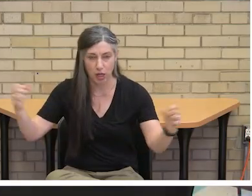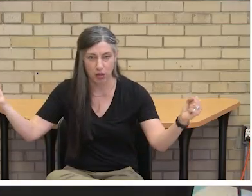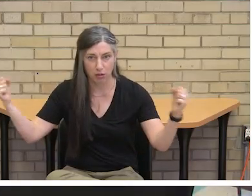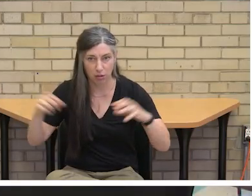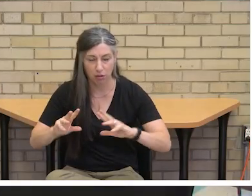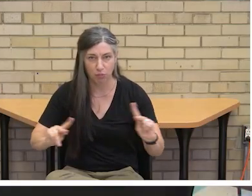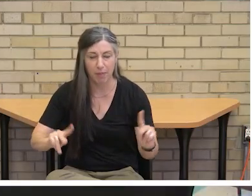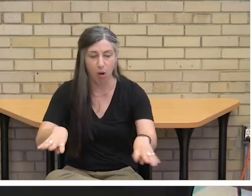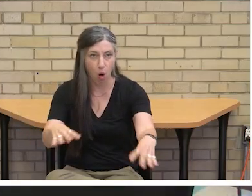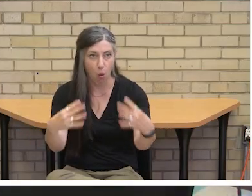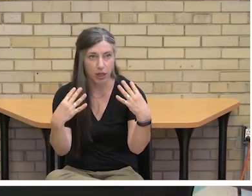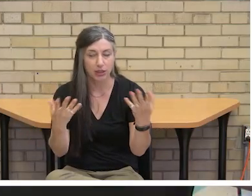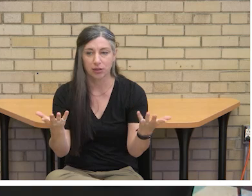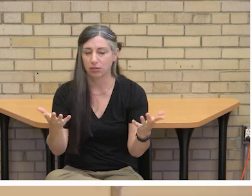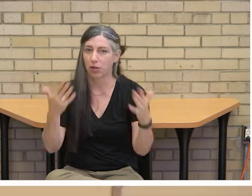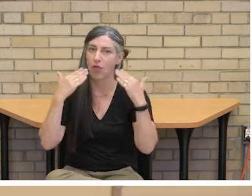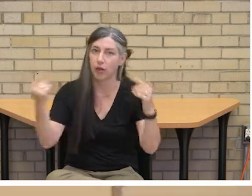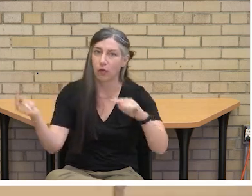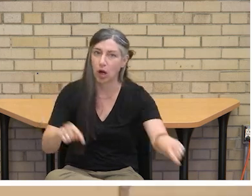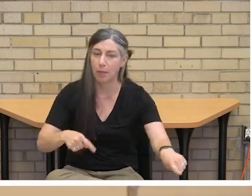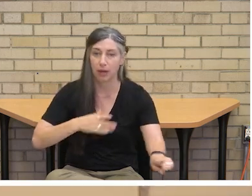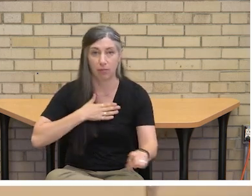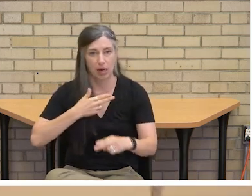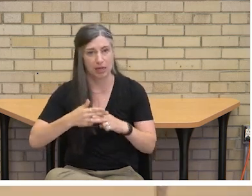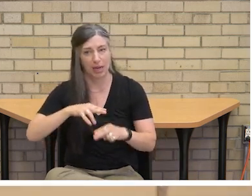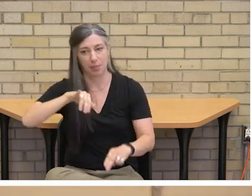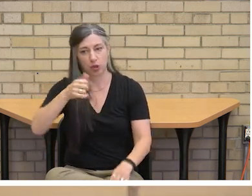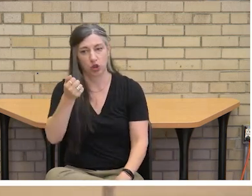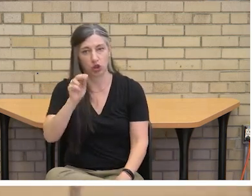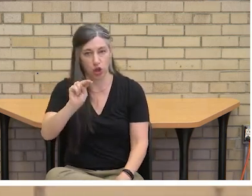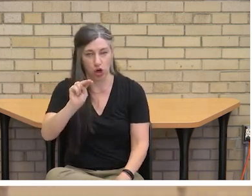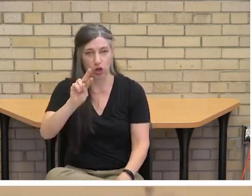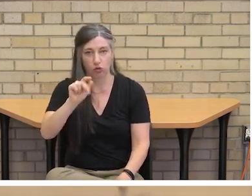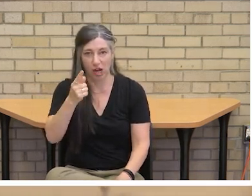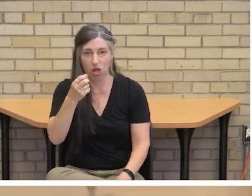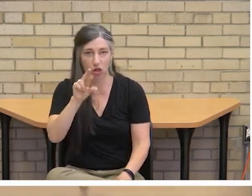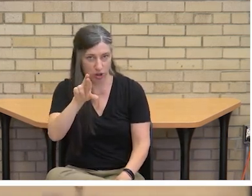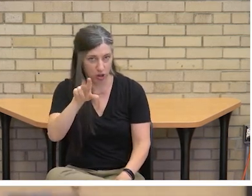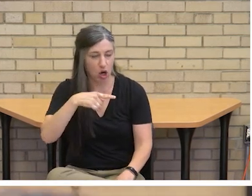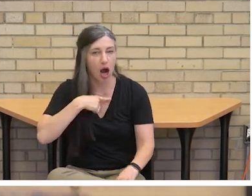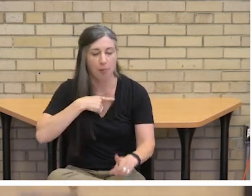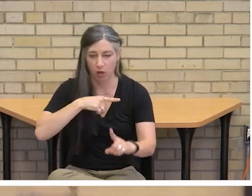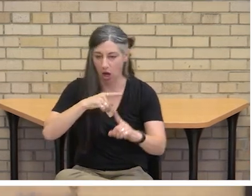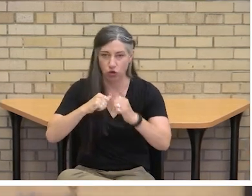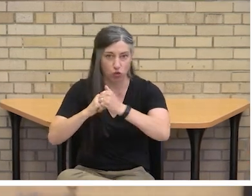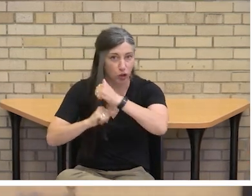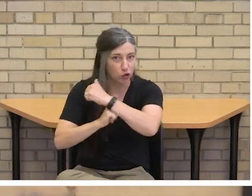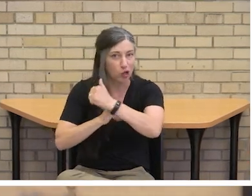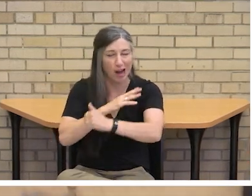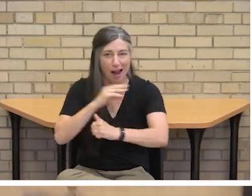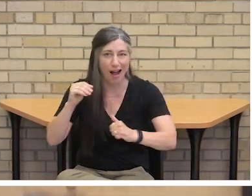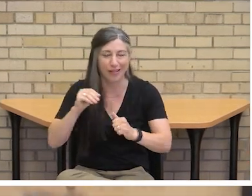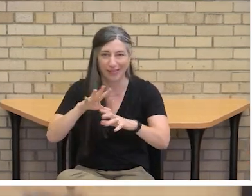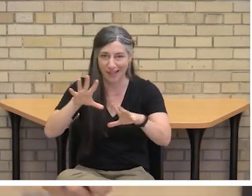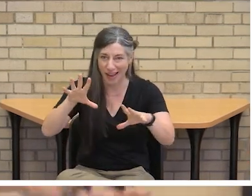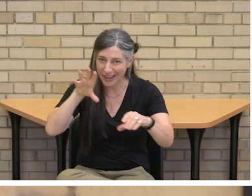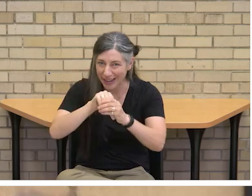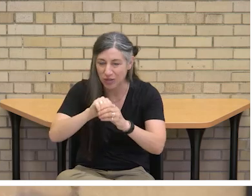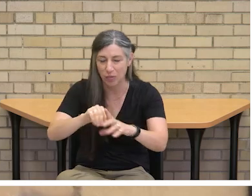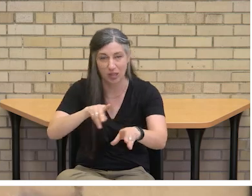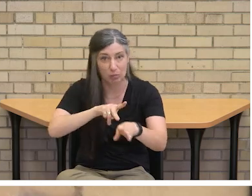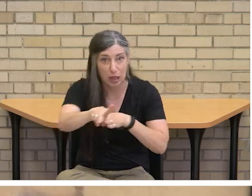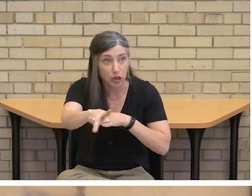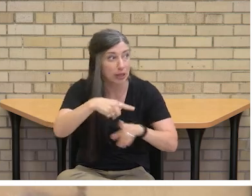you all for coming out tonight. My name's Jan Rather. I'm the Infrastructure Engagement Specialist in the Mayor's Office. I work very closely